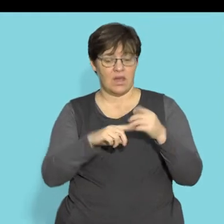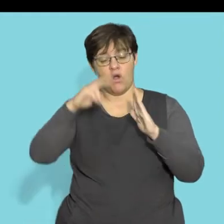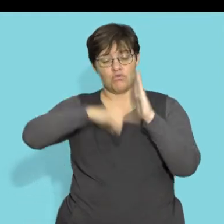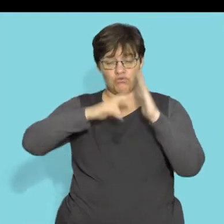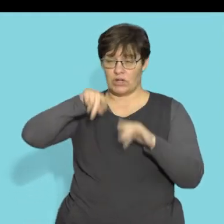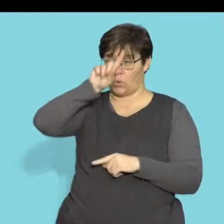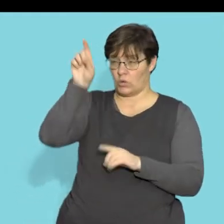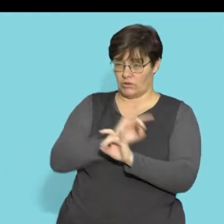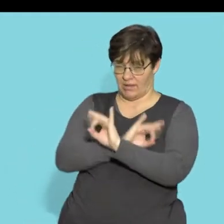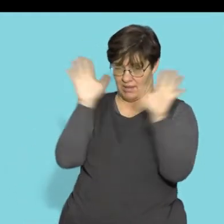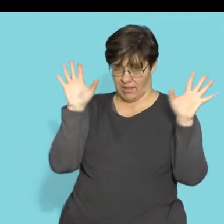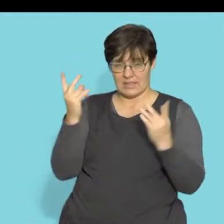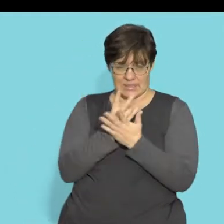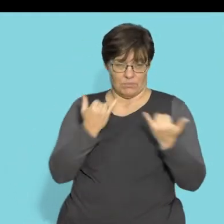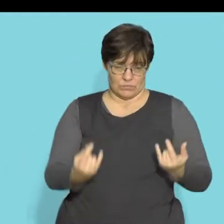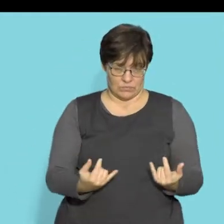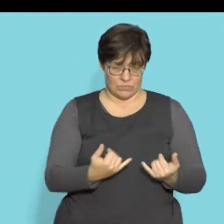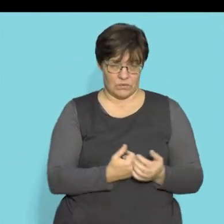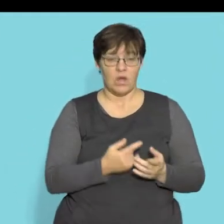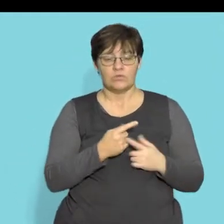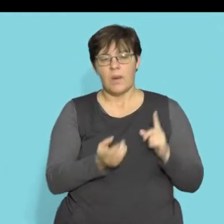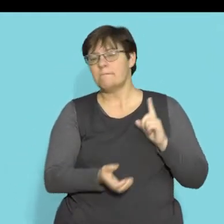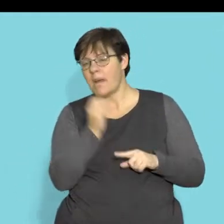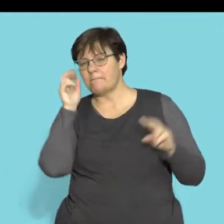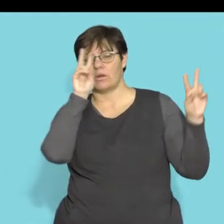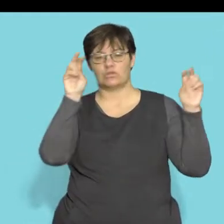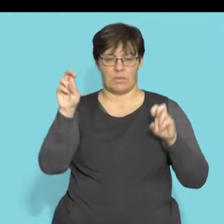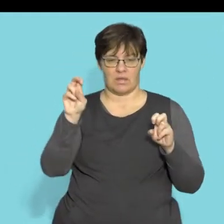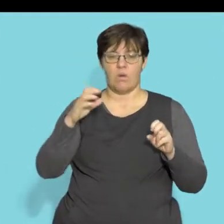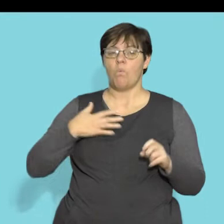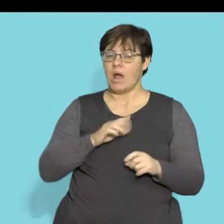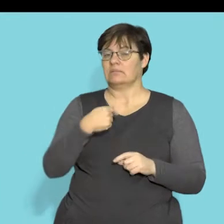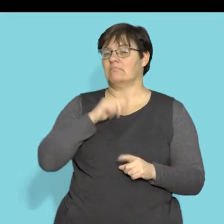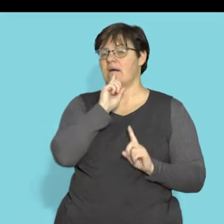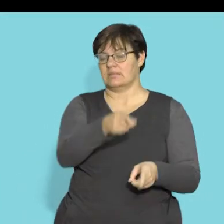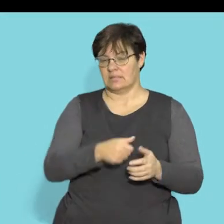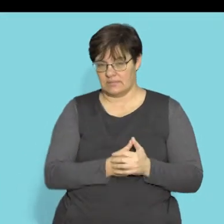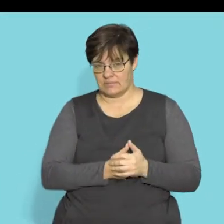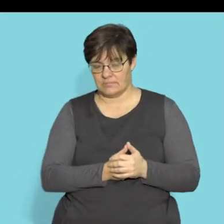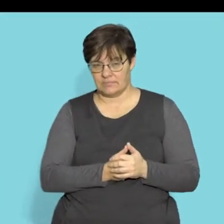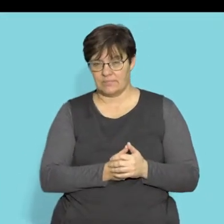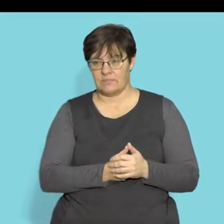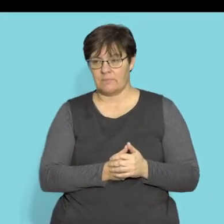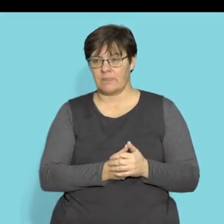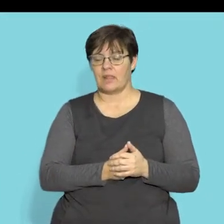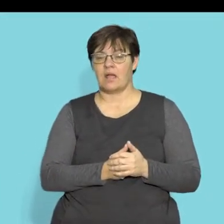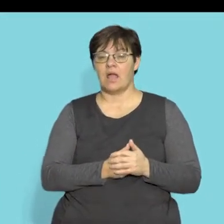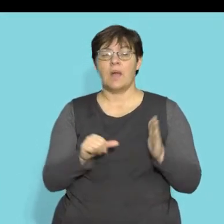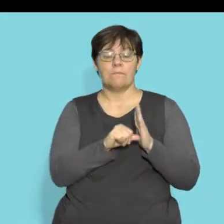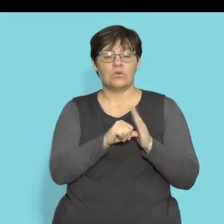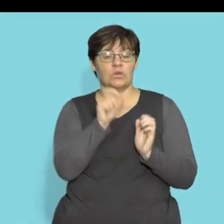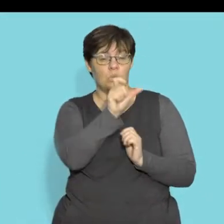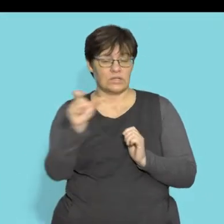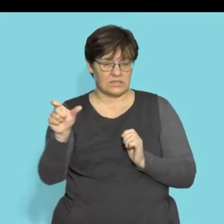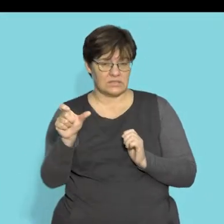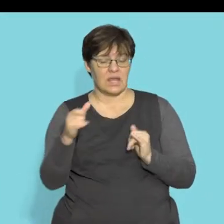the essay questions thoroughly, as I've done, to determine the topic that is being covered. Underline the keywords in